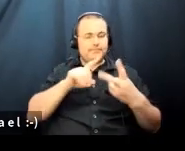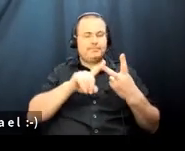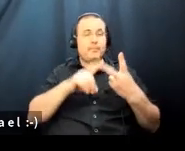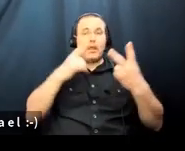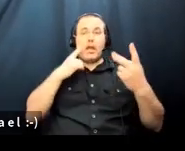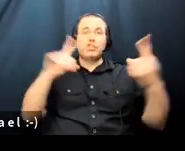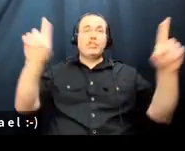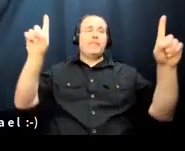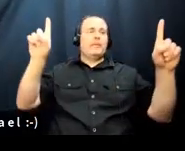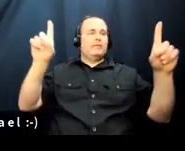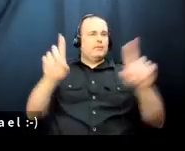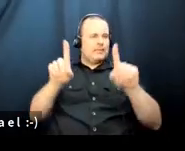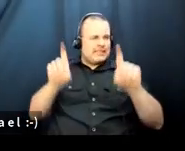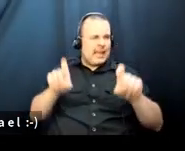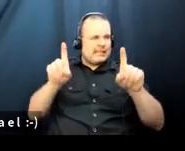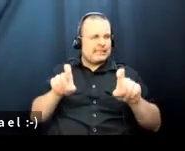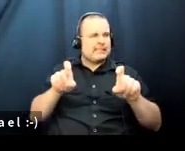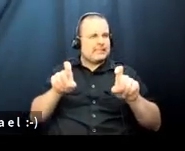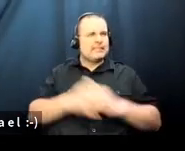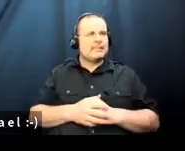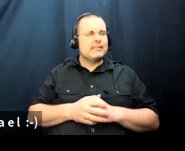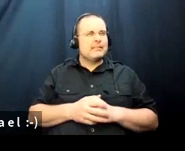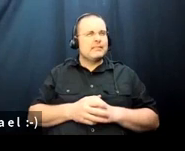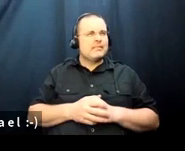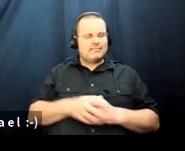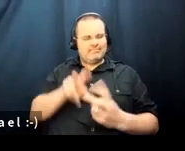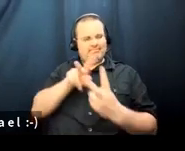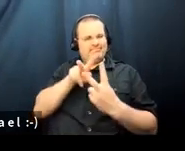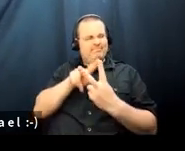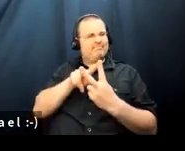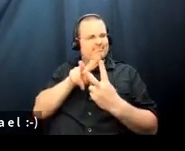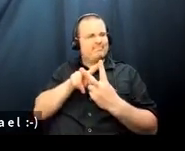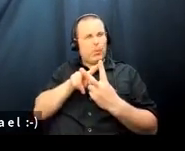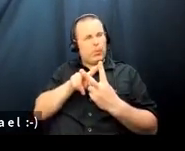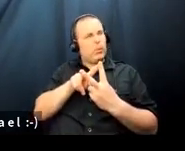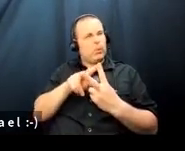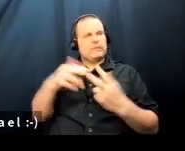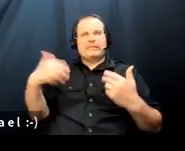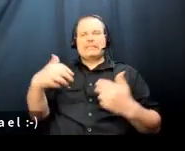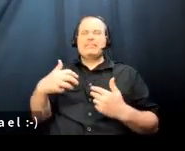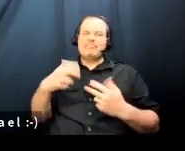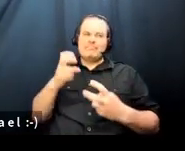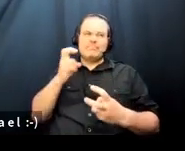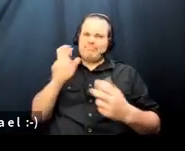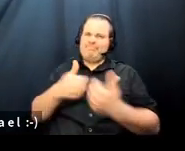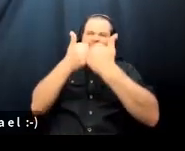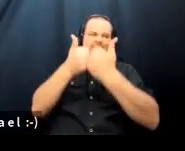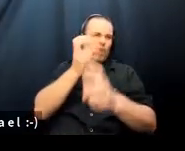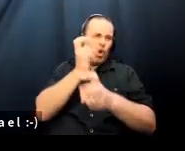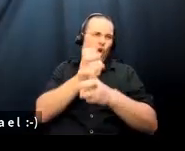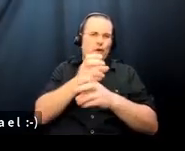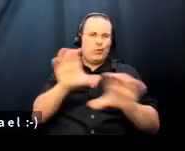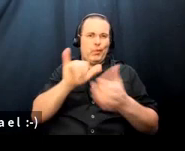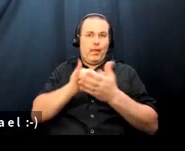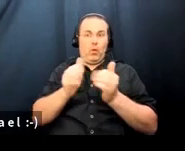achievement tests, and it's very hard to do those with very young children. So a lot